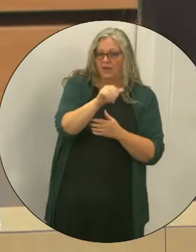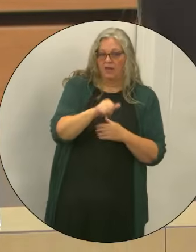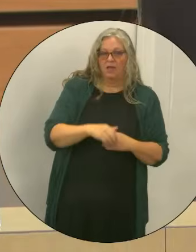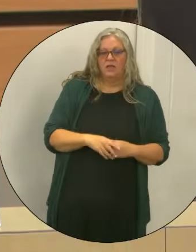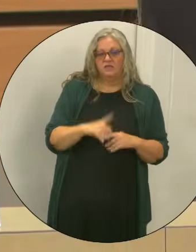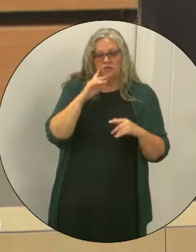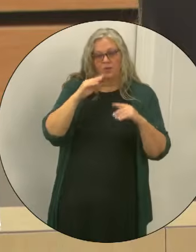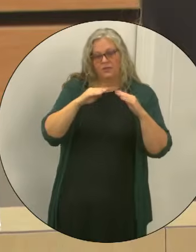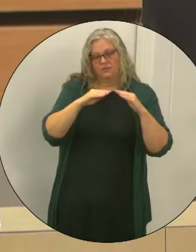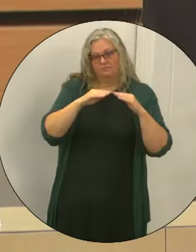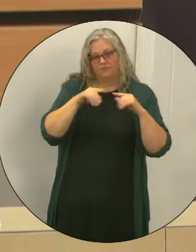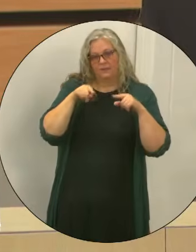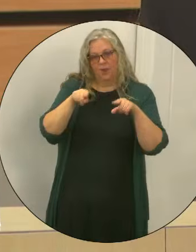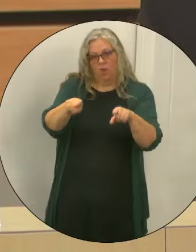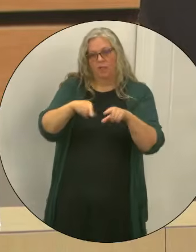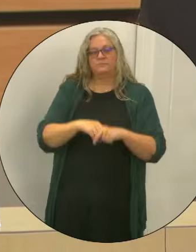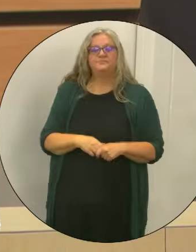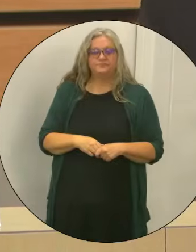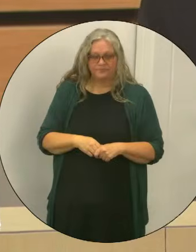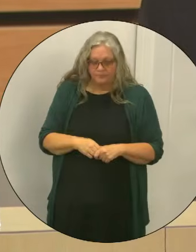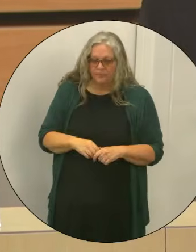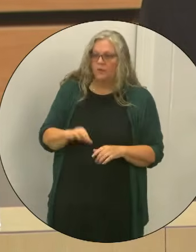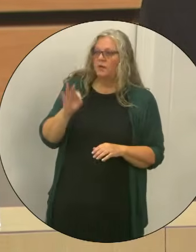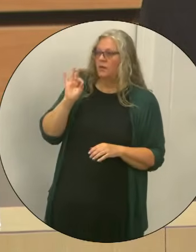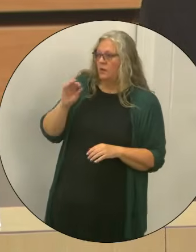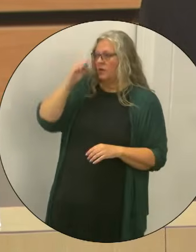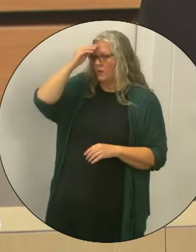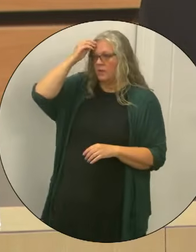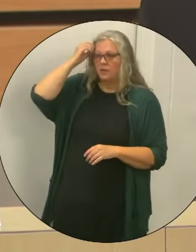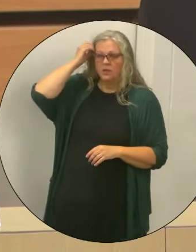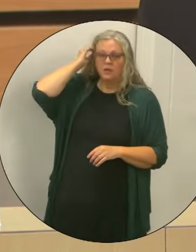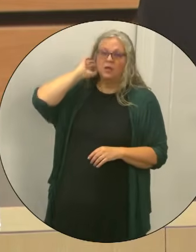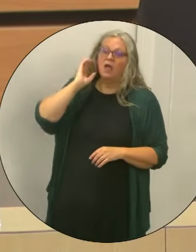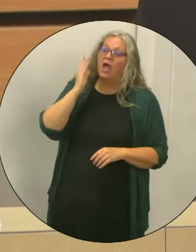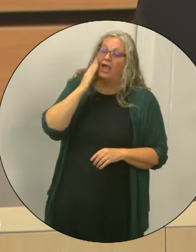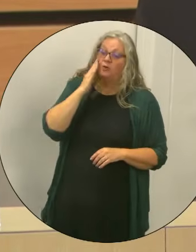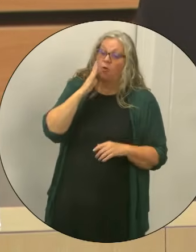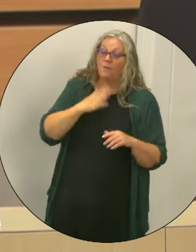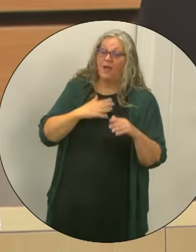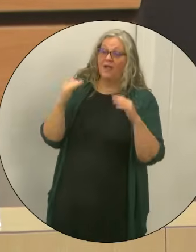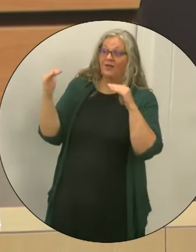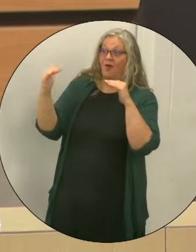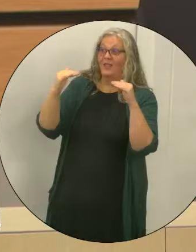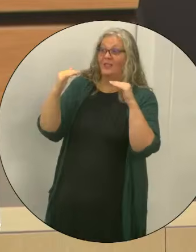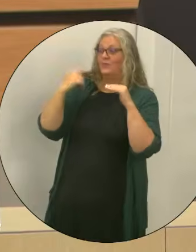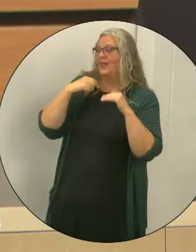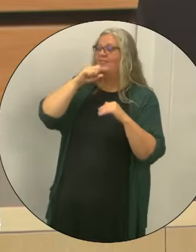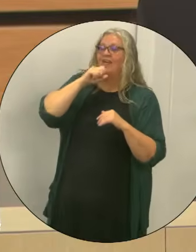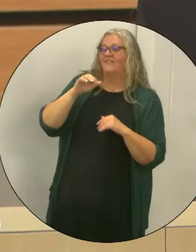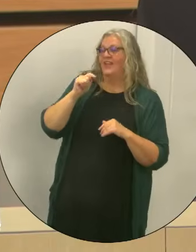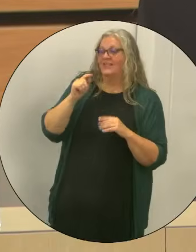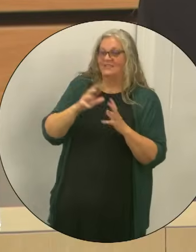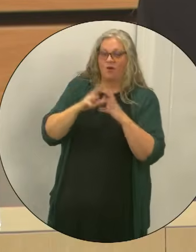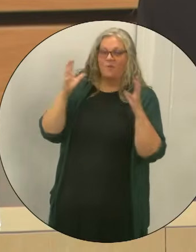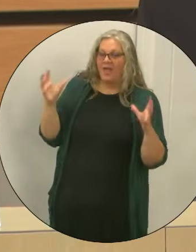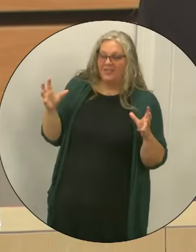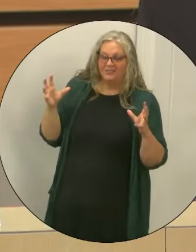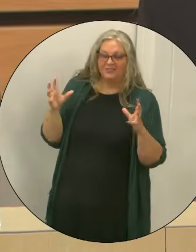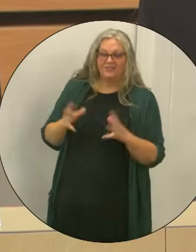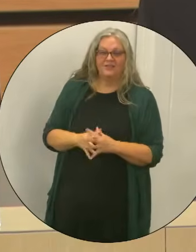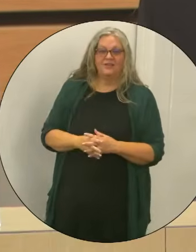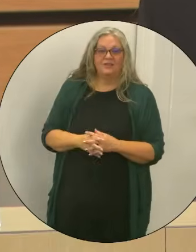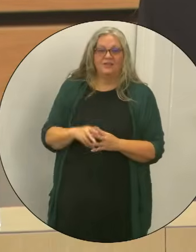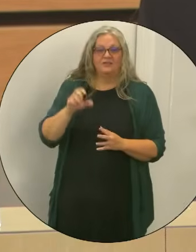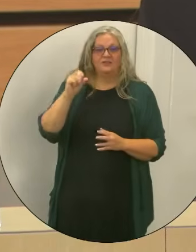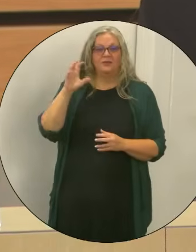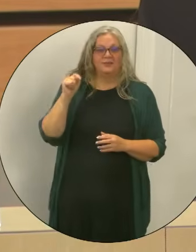parallel. Okay, my next, I know my colleagues are going to love this so much.